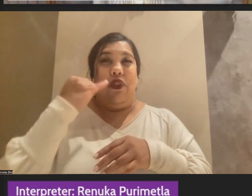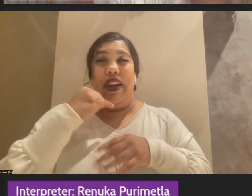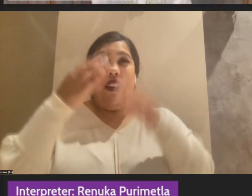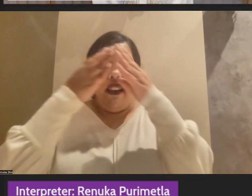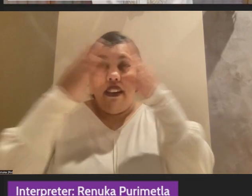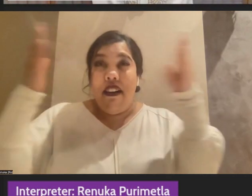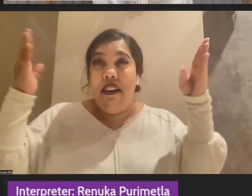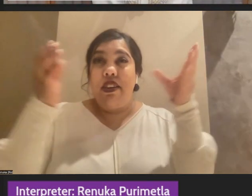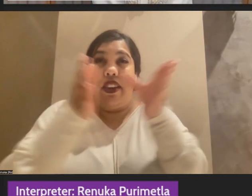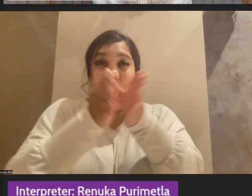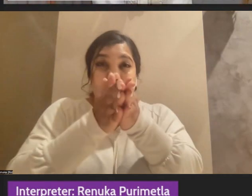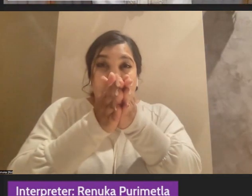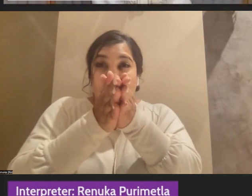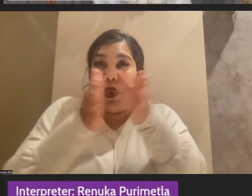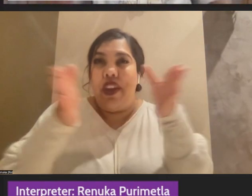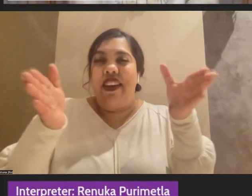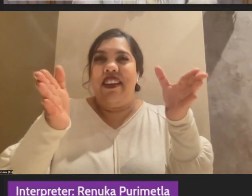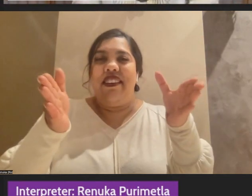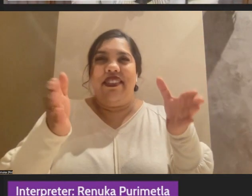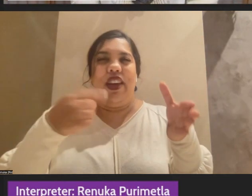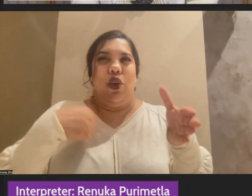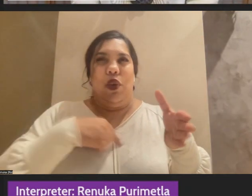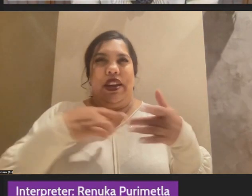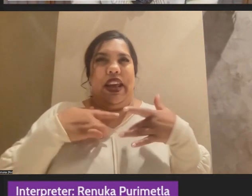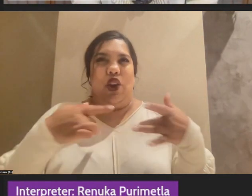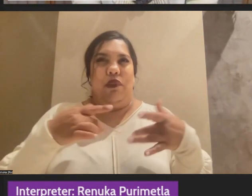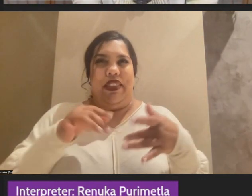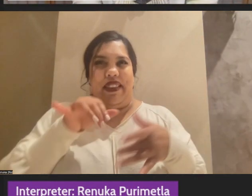to let go of.